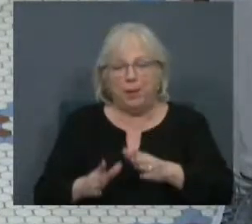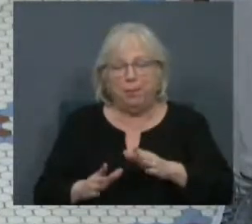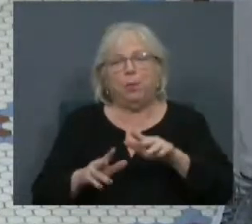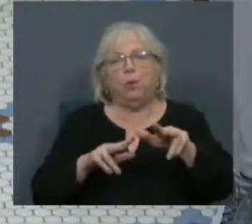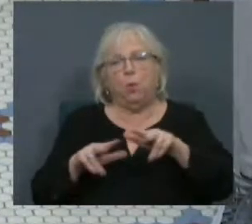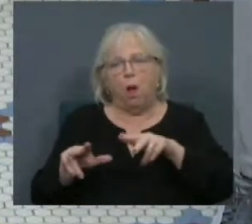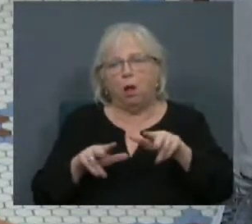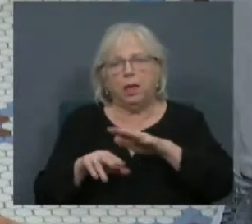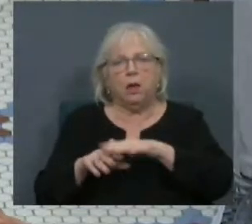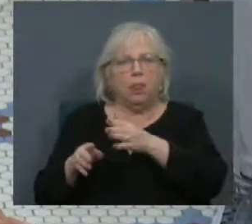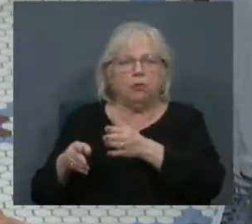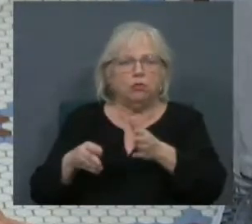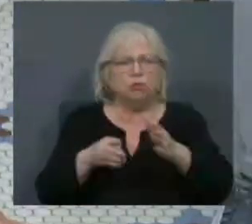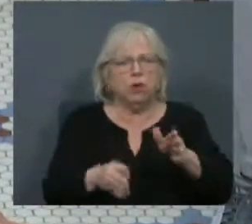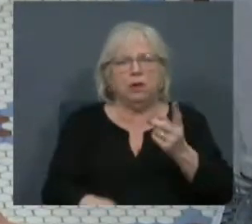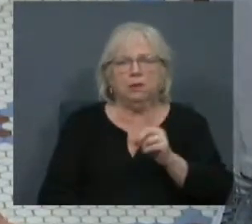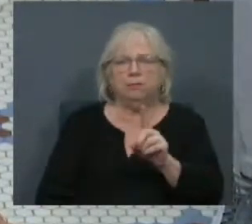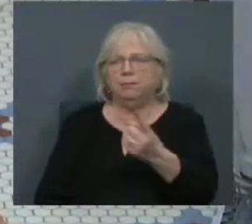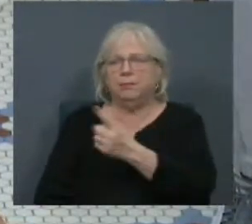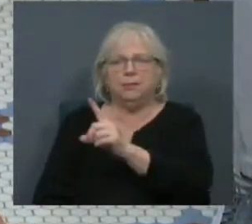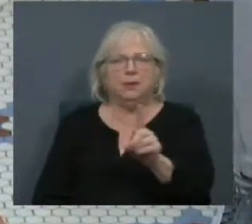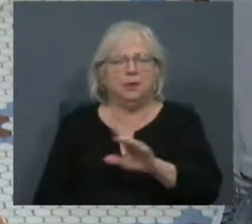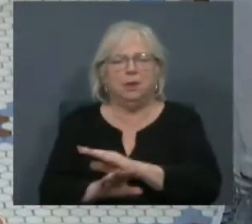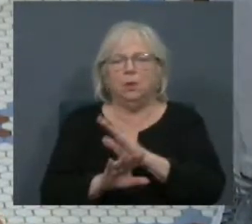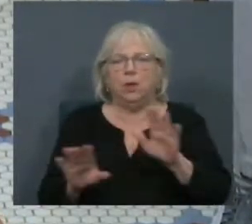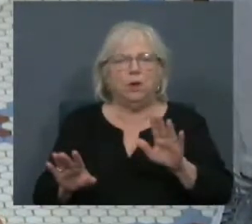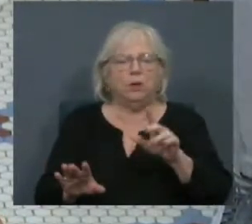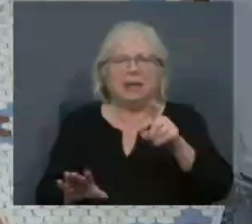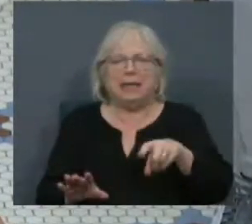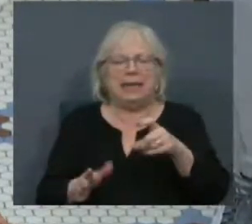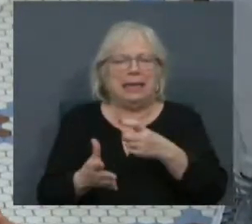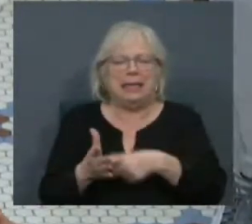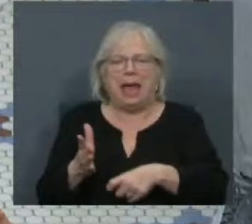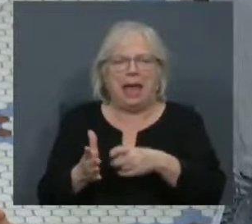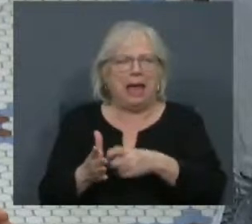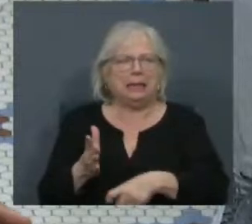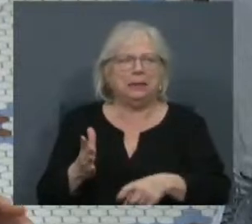the streets. We don't need this tax to